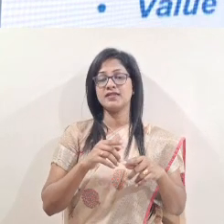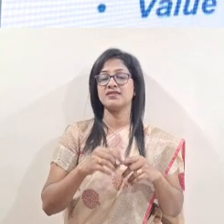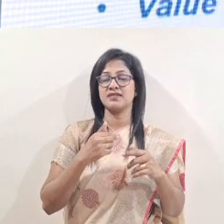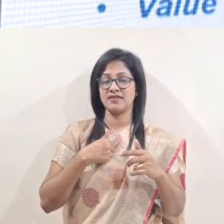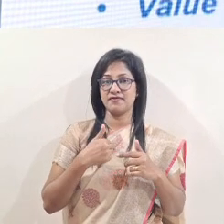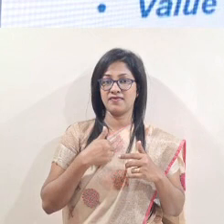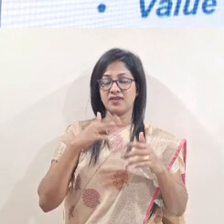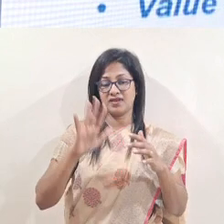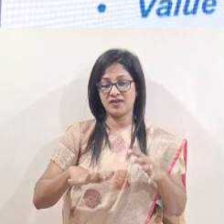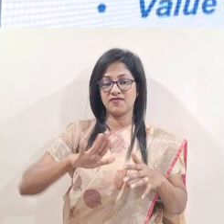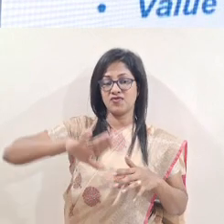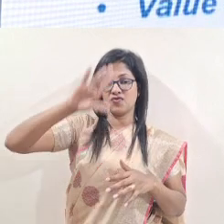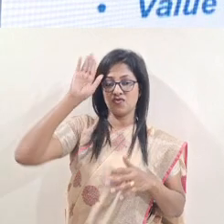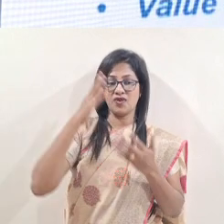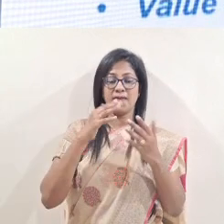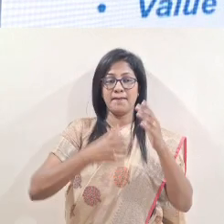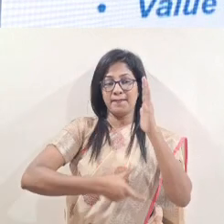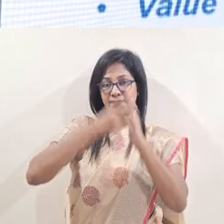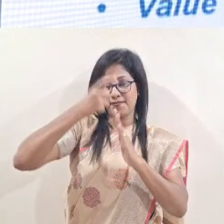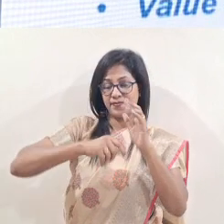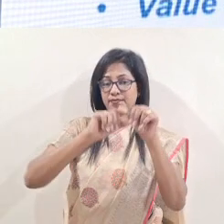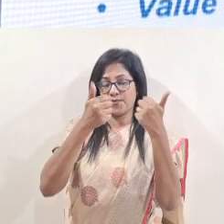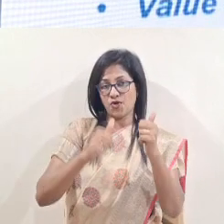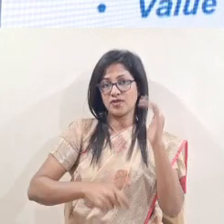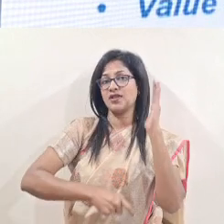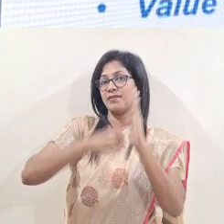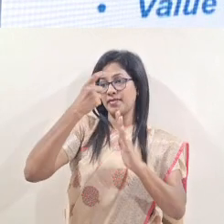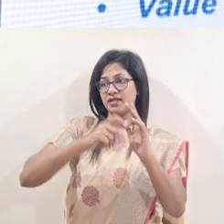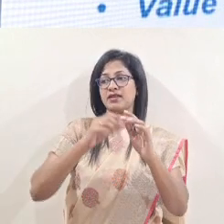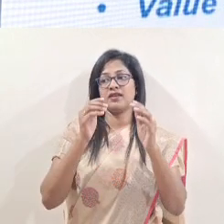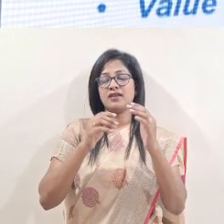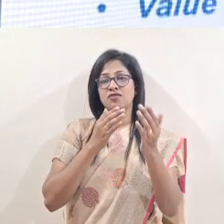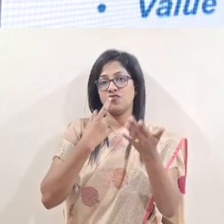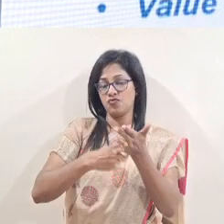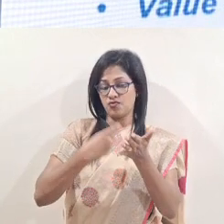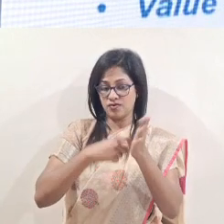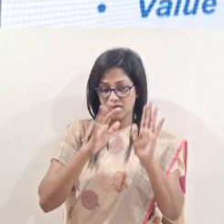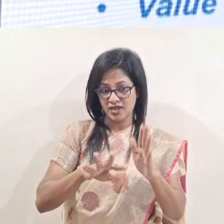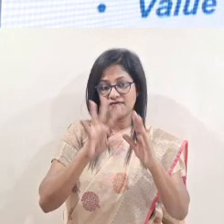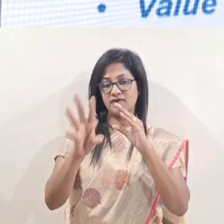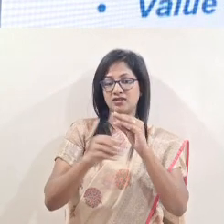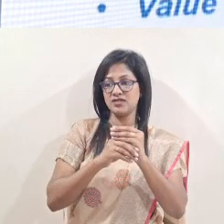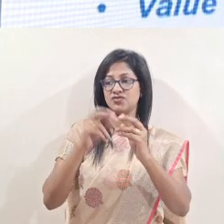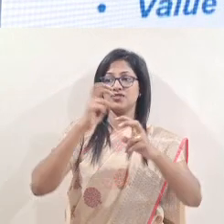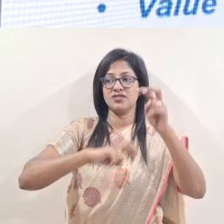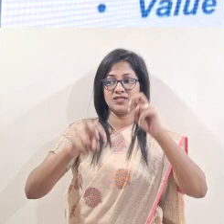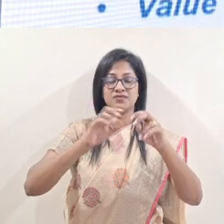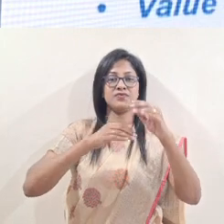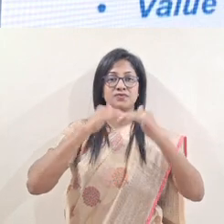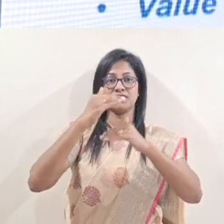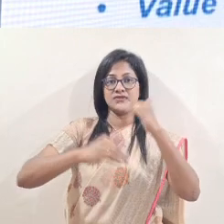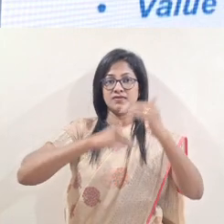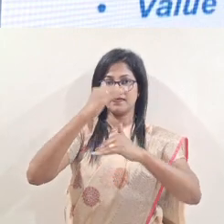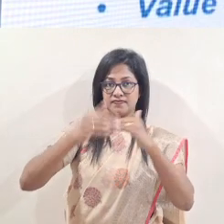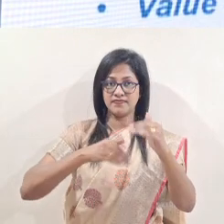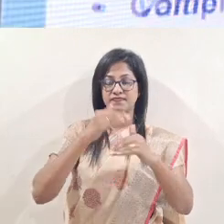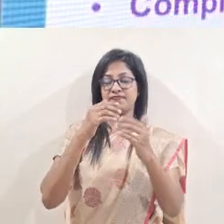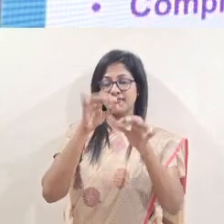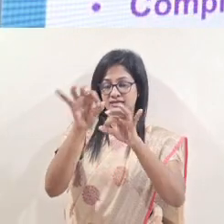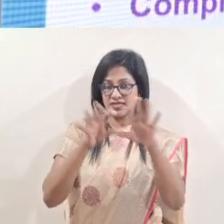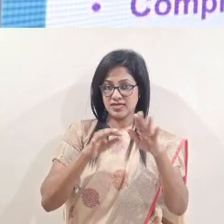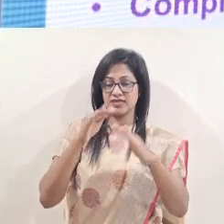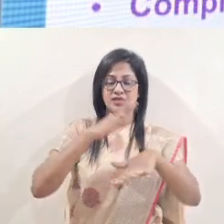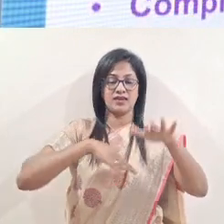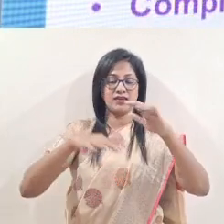building bylaws and URDPFI guidelines. In addition to that, specific to transport development, city mobility plans are also in place to provide a base